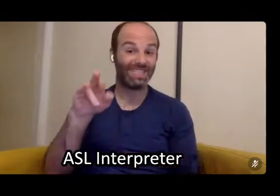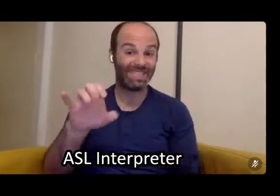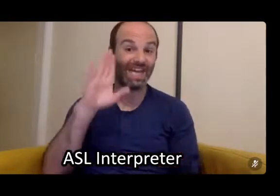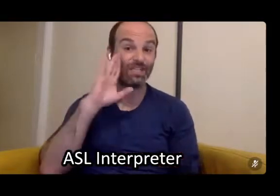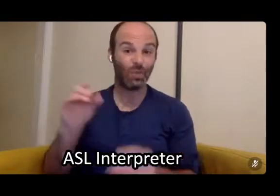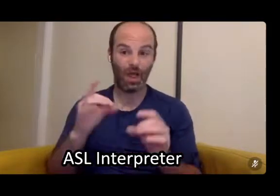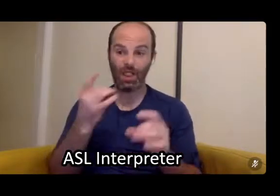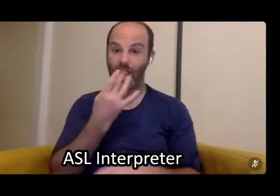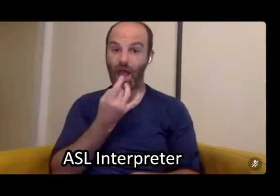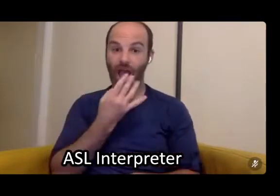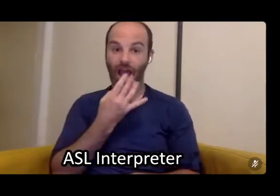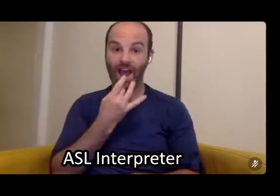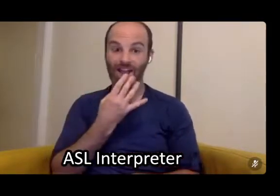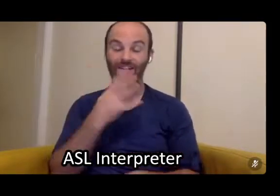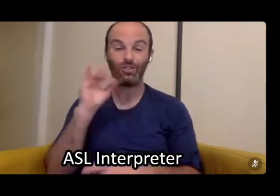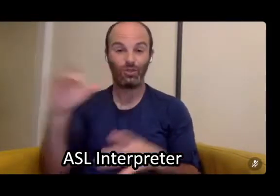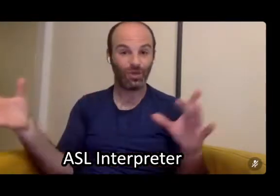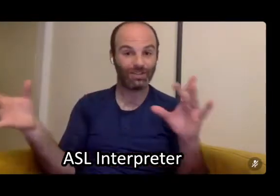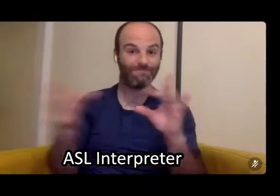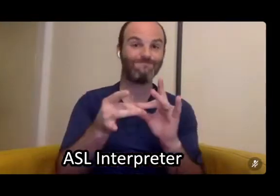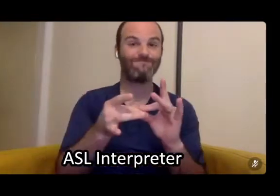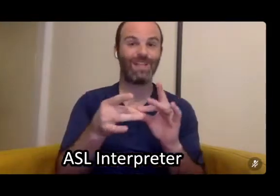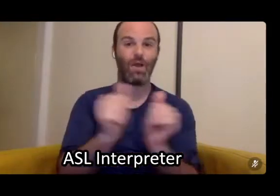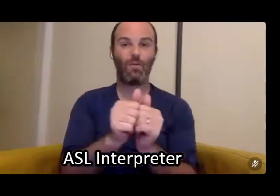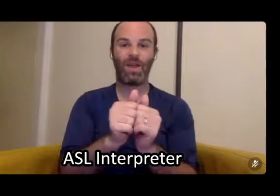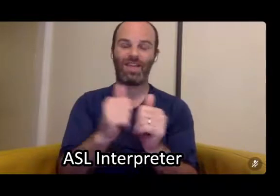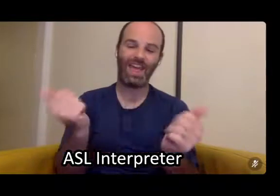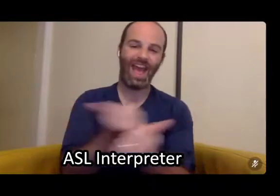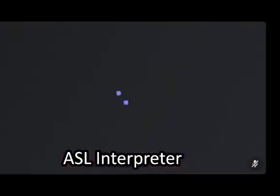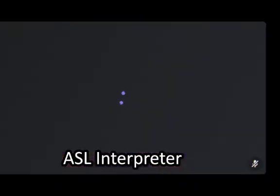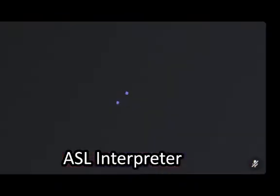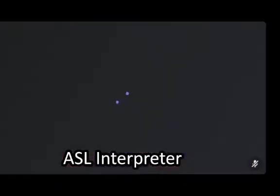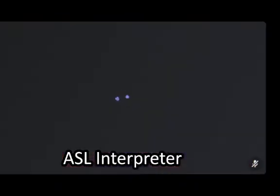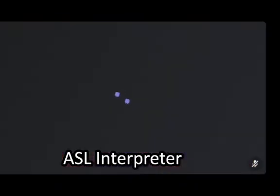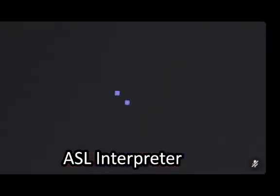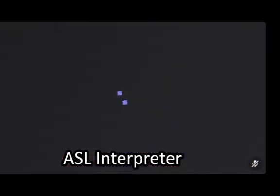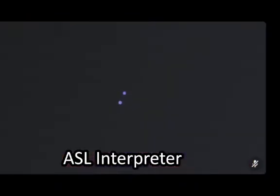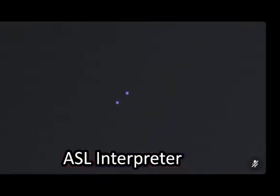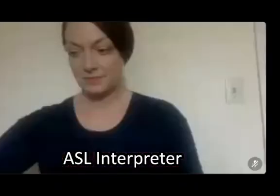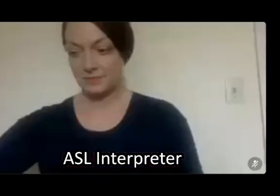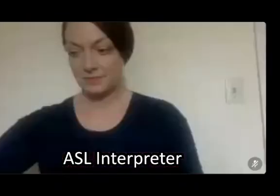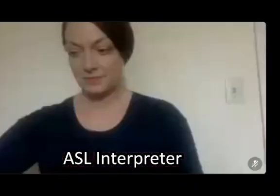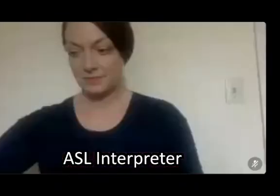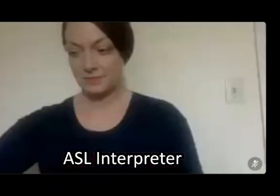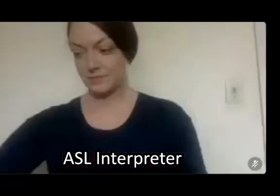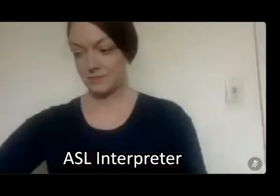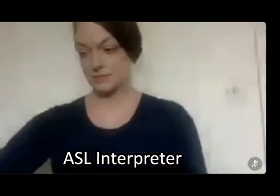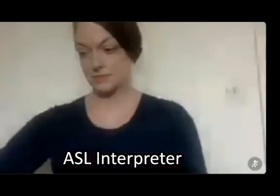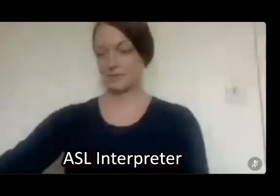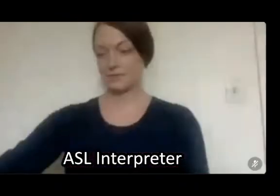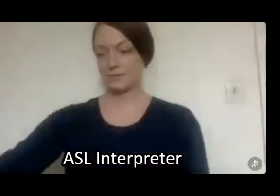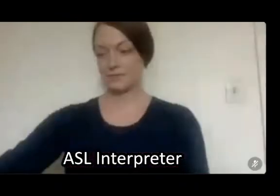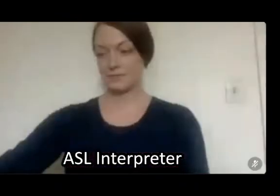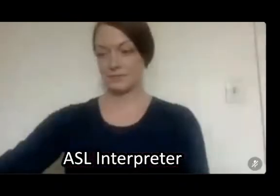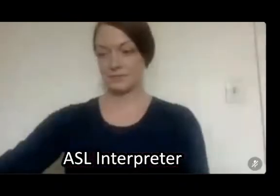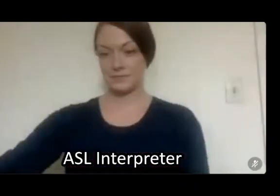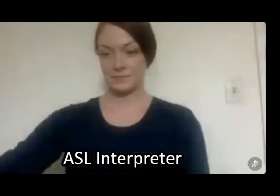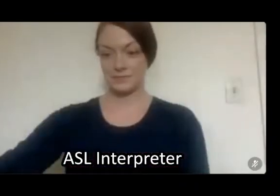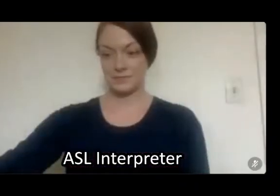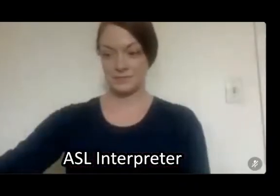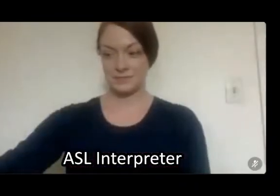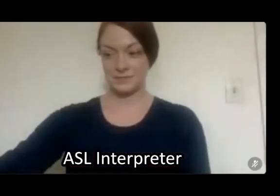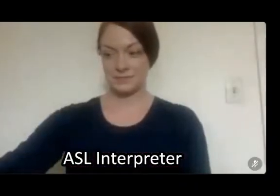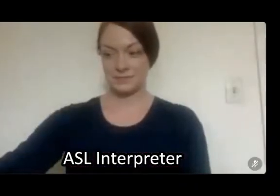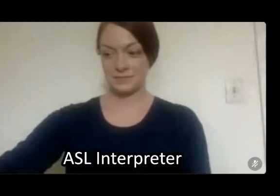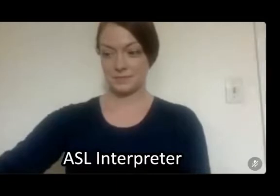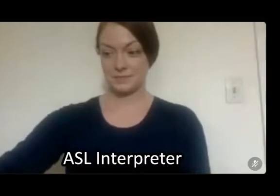games and everything on your computer, so you can roll remotely and have it displayed on your screen too. Pixel Dice is definitely